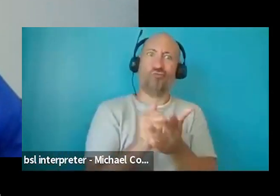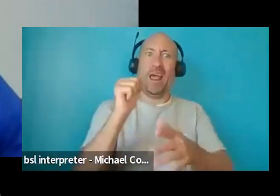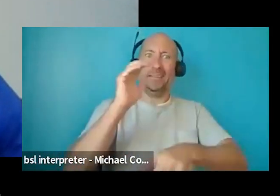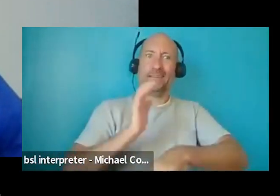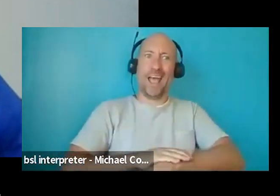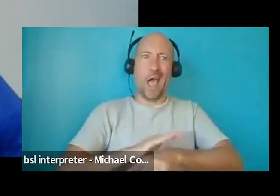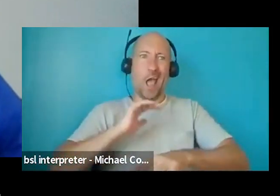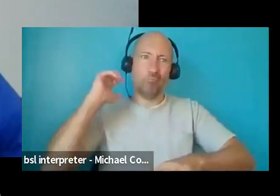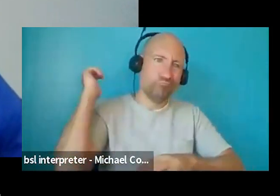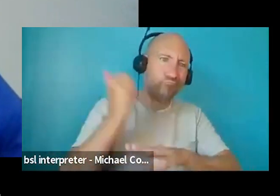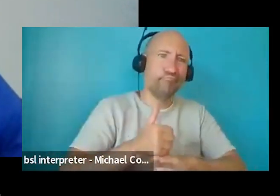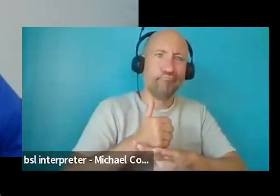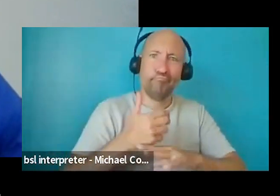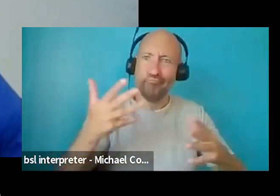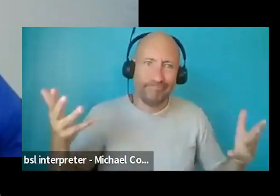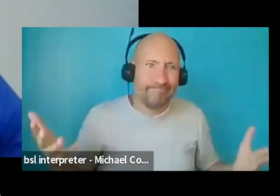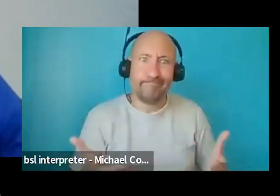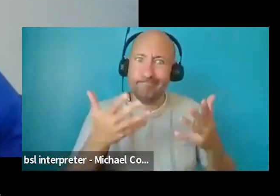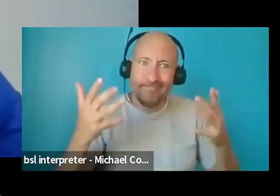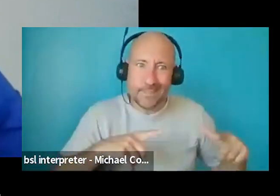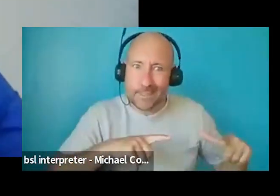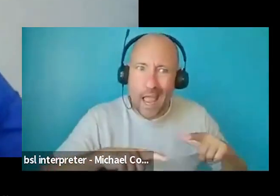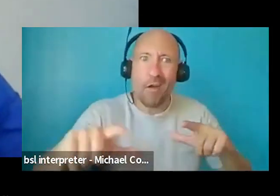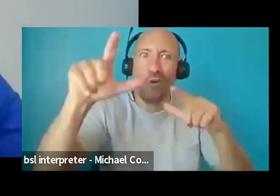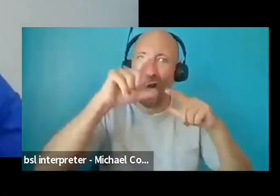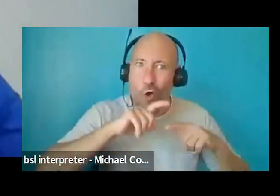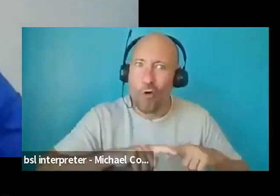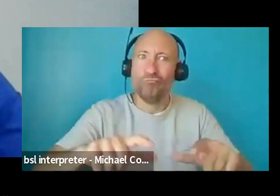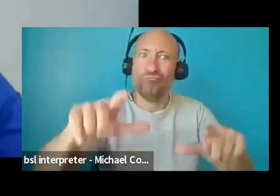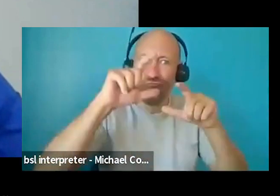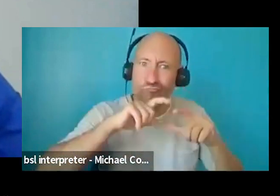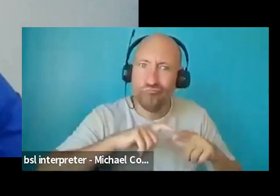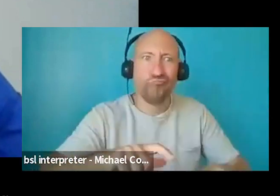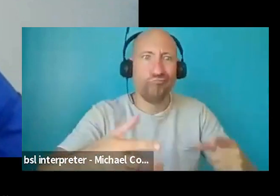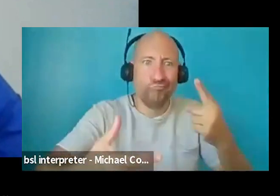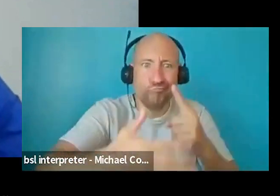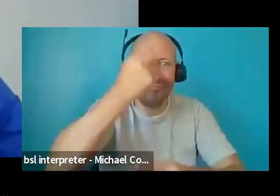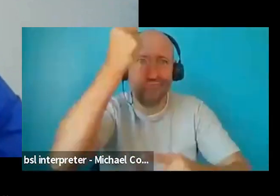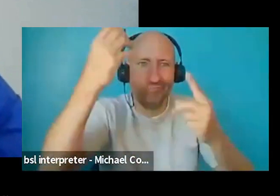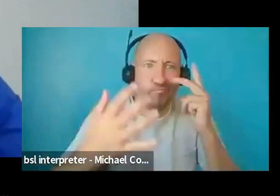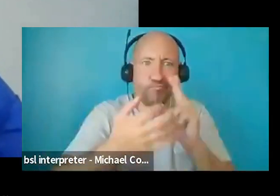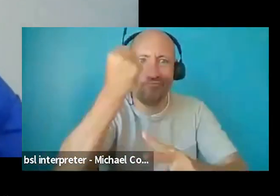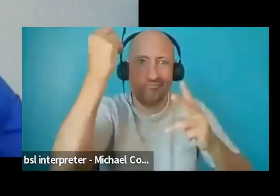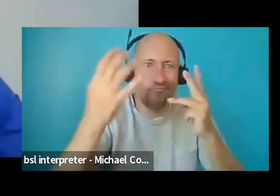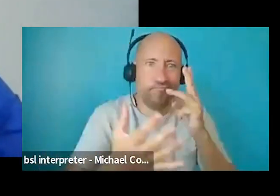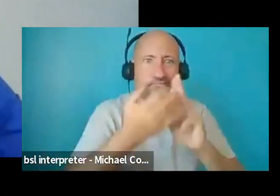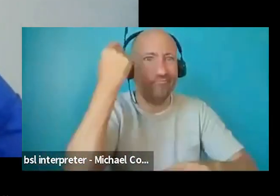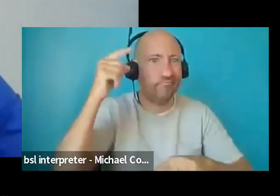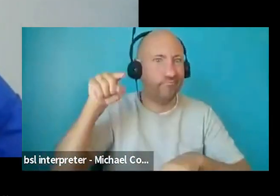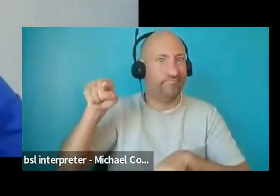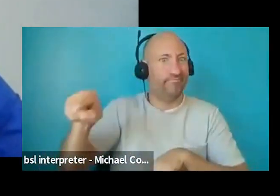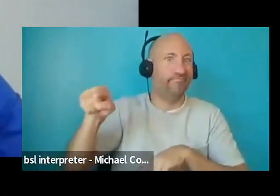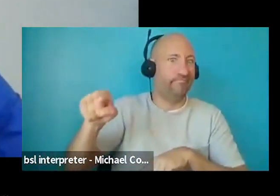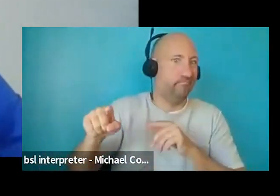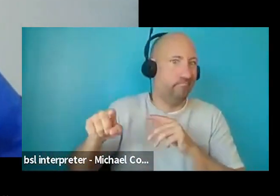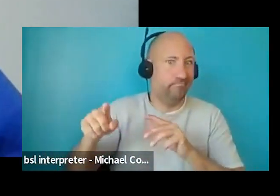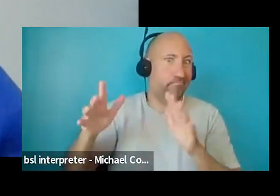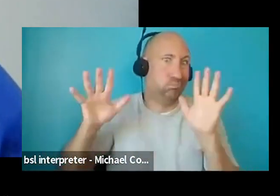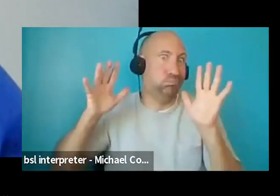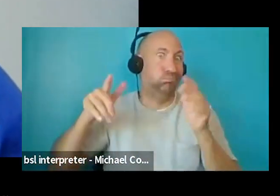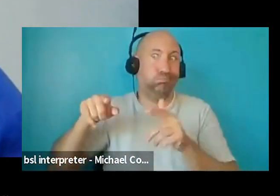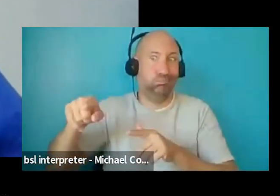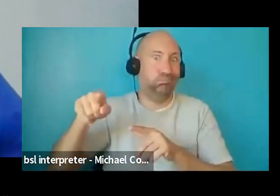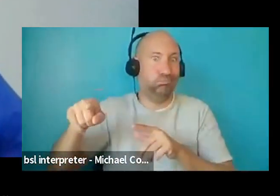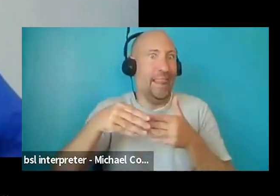build on the achievements that was that Anna Consolati in particular, as the lead person